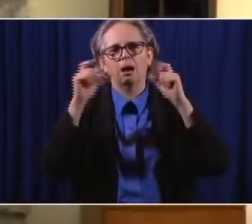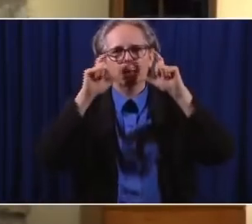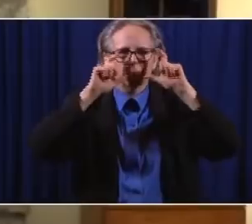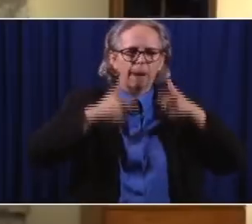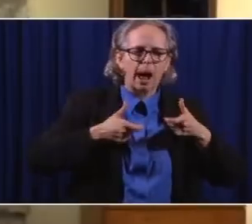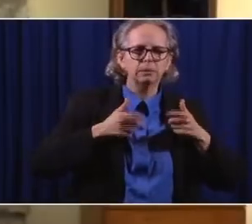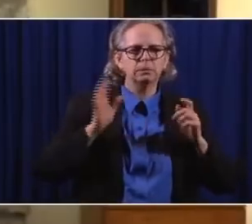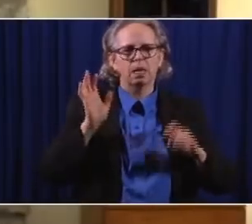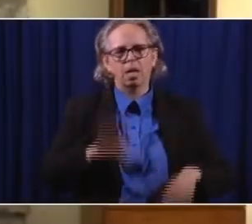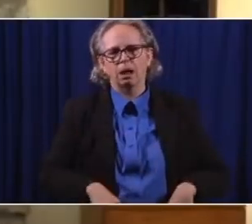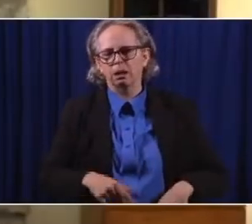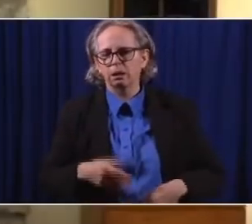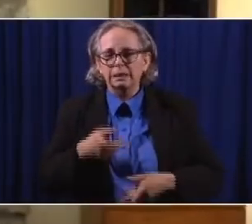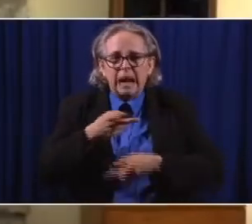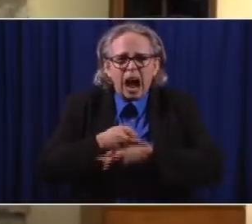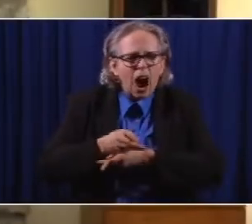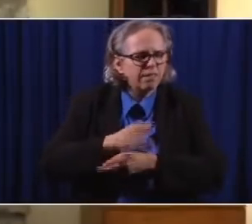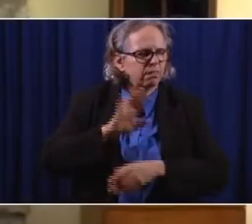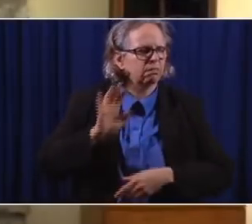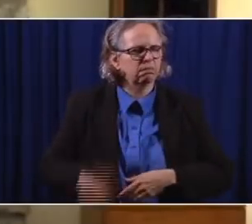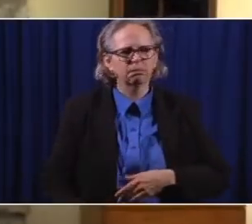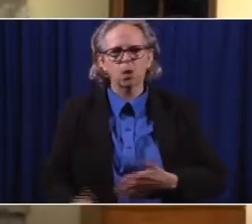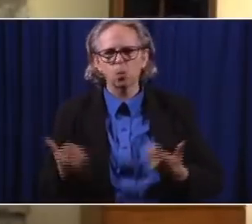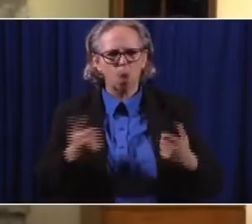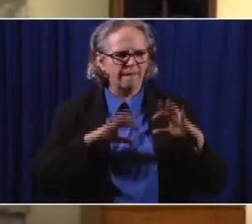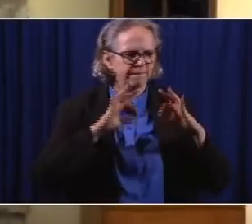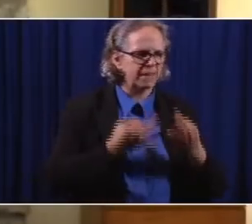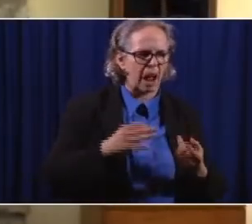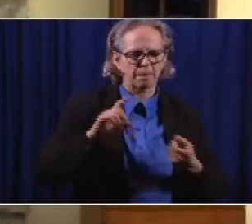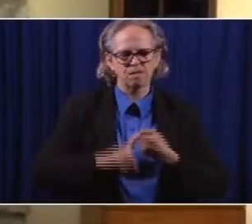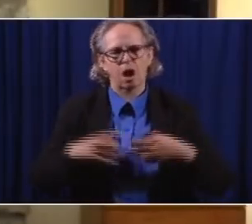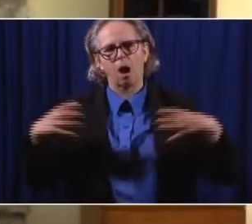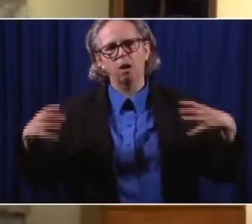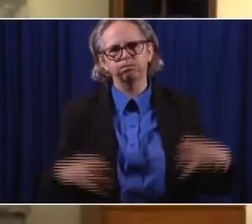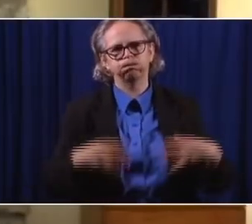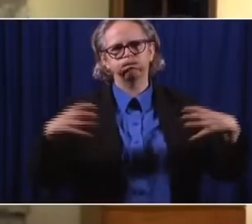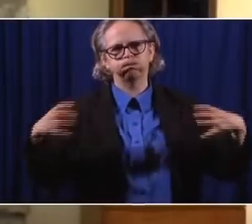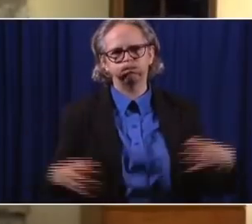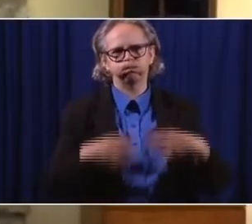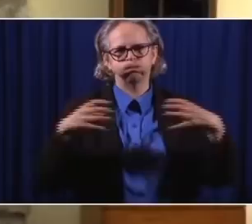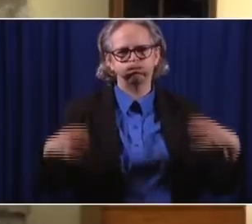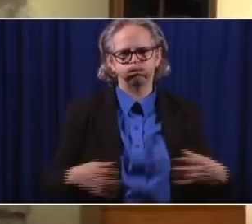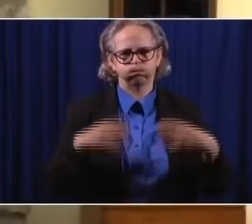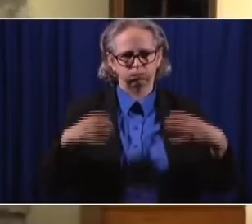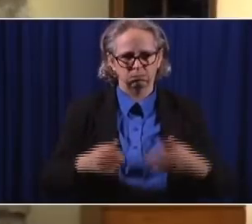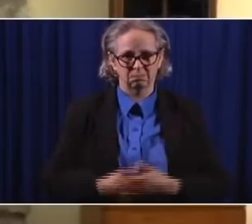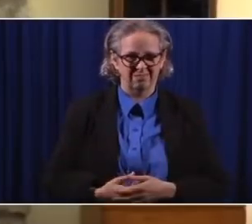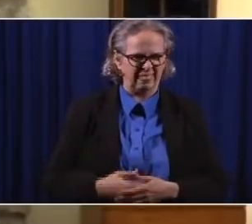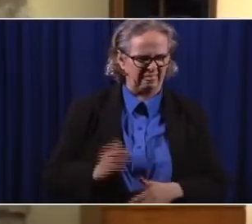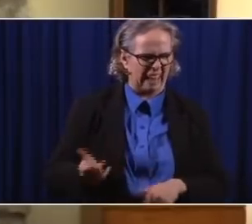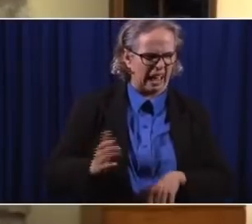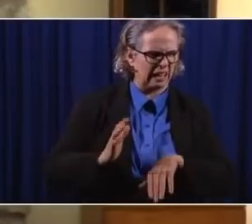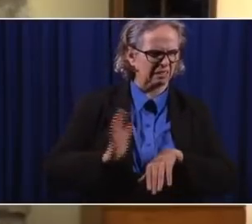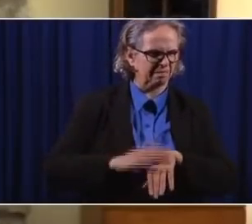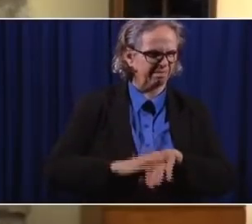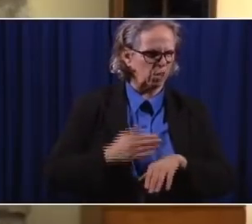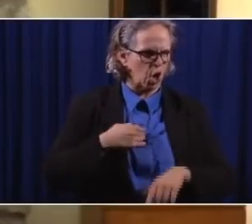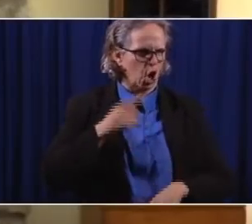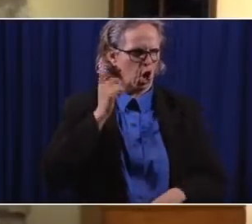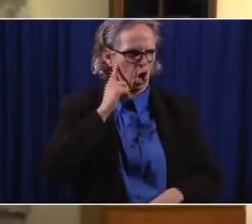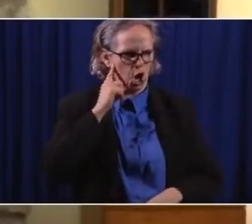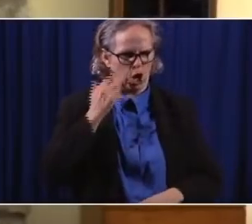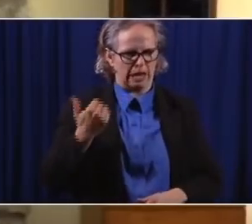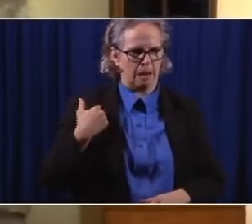want to see friends and family. Let me share a quick example of what we learned about from the local health department